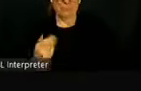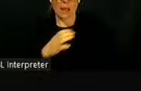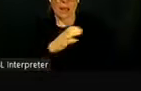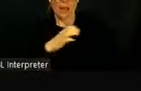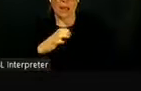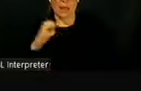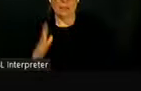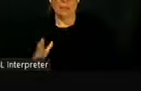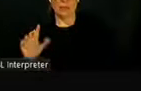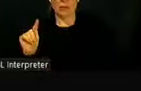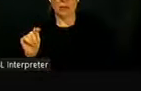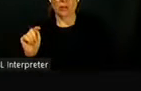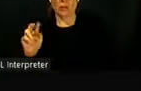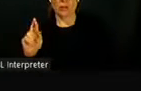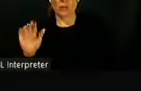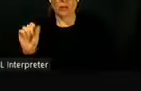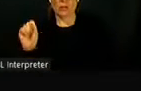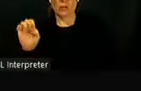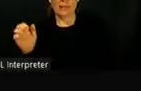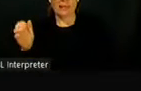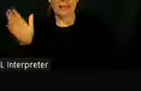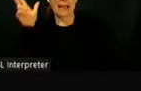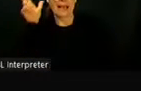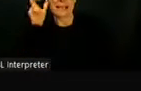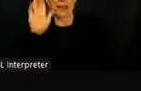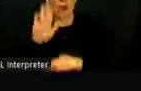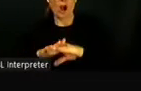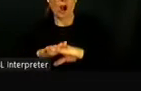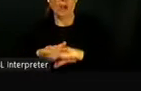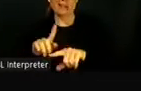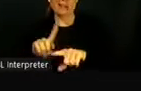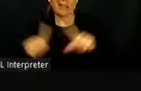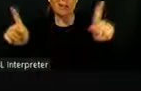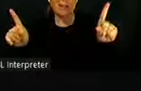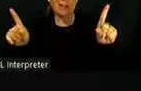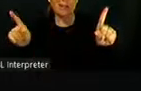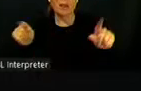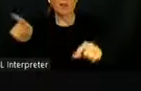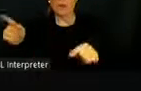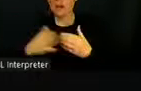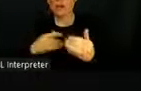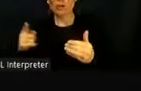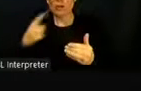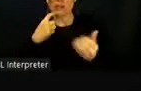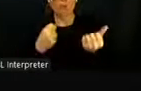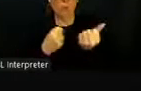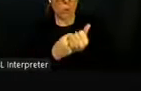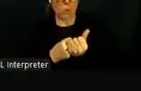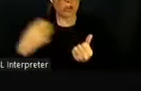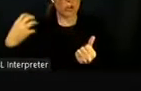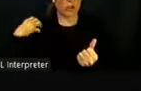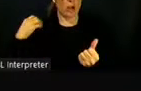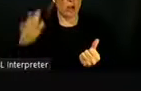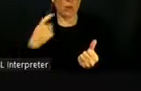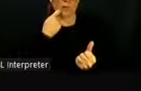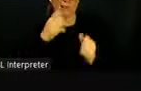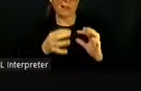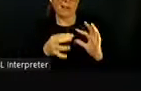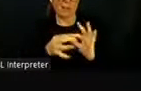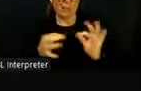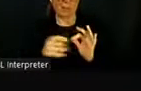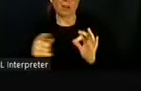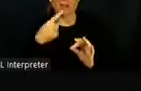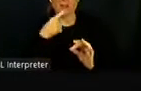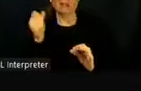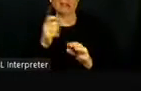Commissioner Treese is listening on a different channel, but she supported what the chair was saying, and she just reflected that it's important